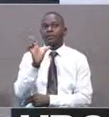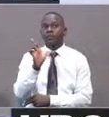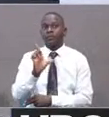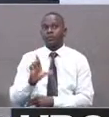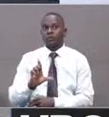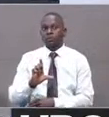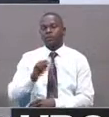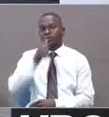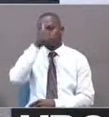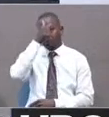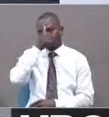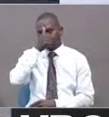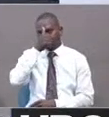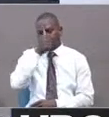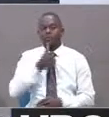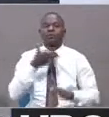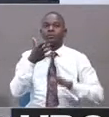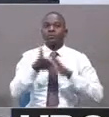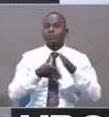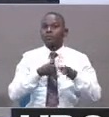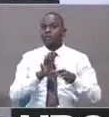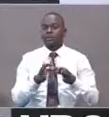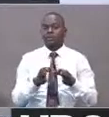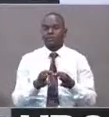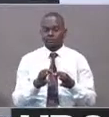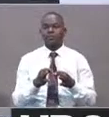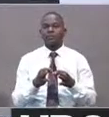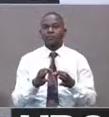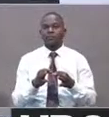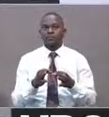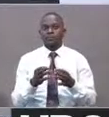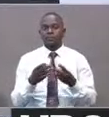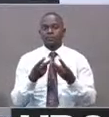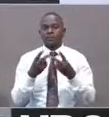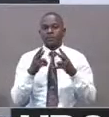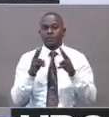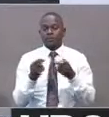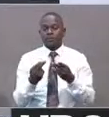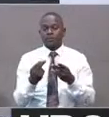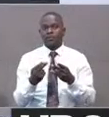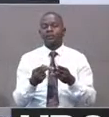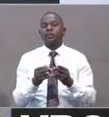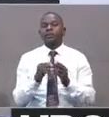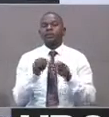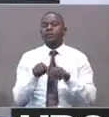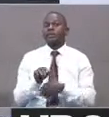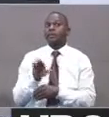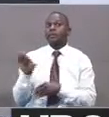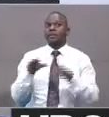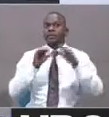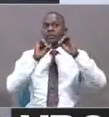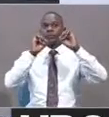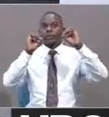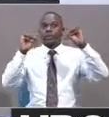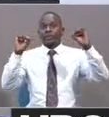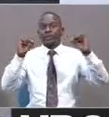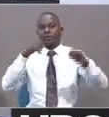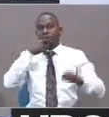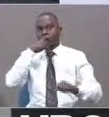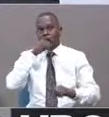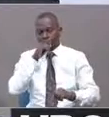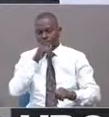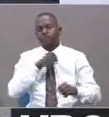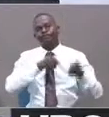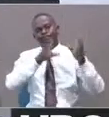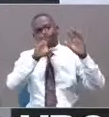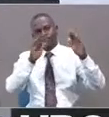Kazimoto and Muhammad Mogalu on Sign Language. We start off with our first headlining story this evening. President Yoweri Museveni has